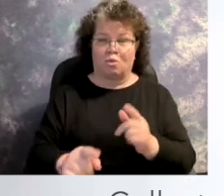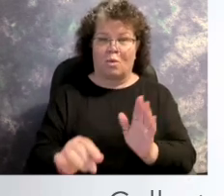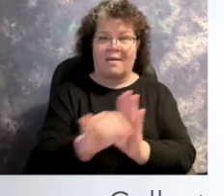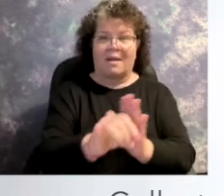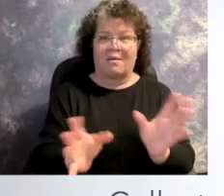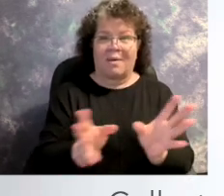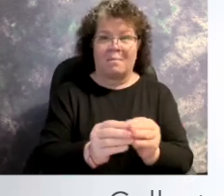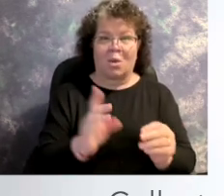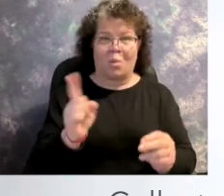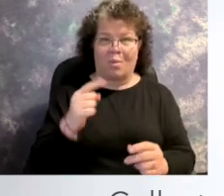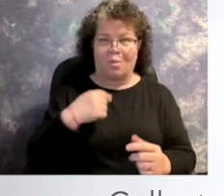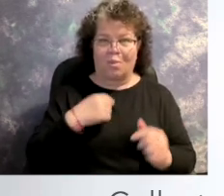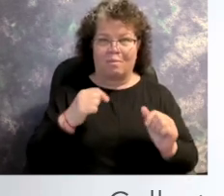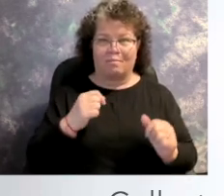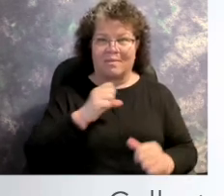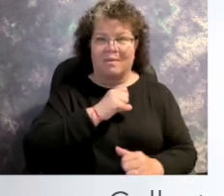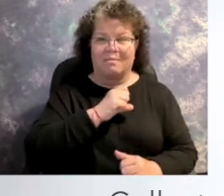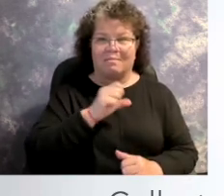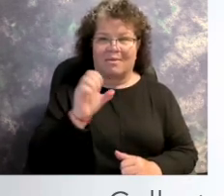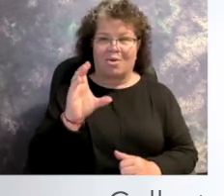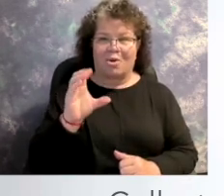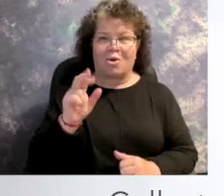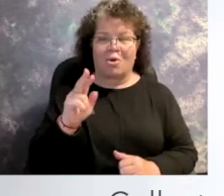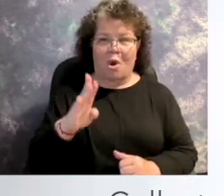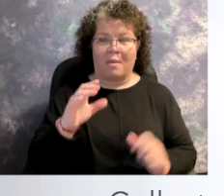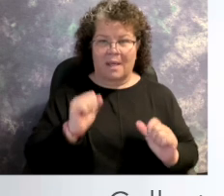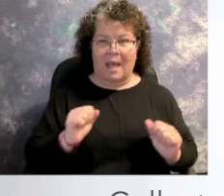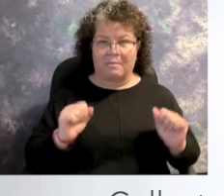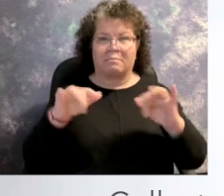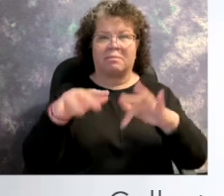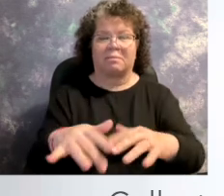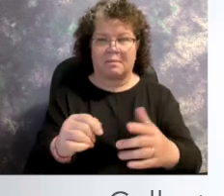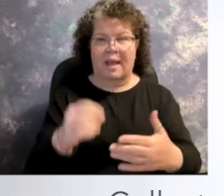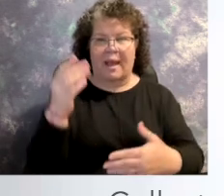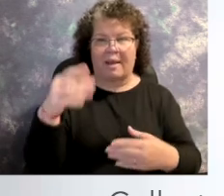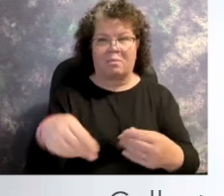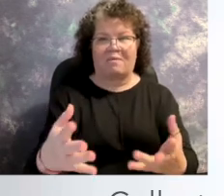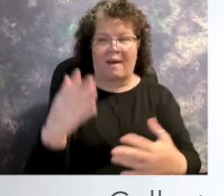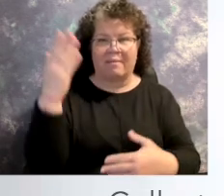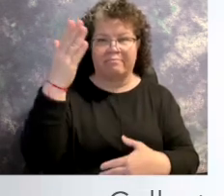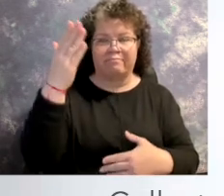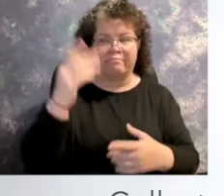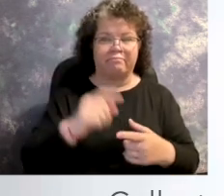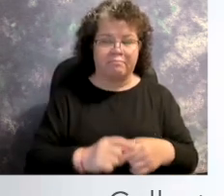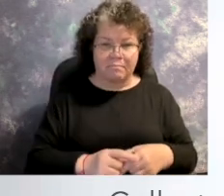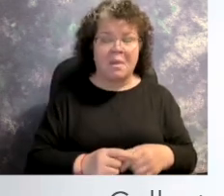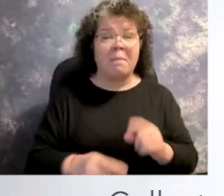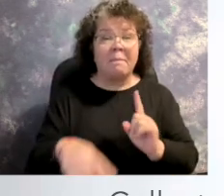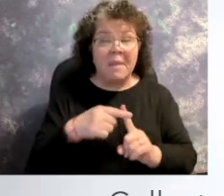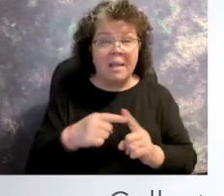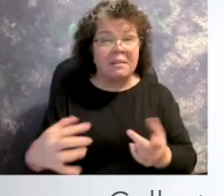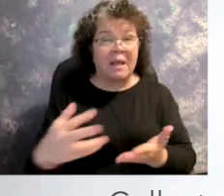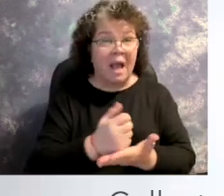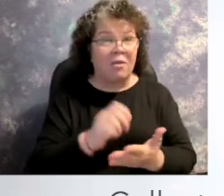that CARB can attend in order to provide information as well as gather feedback from our local communities to